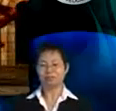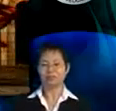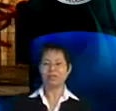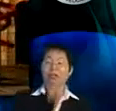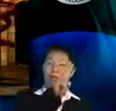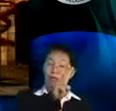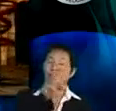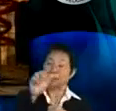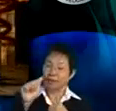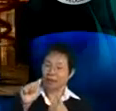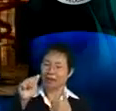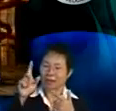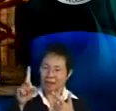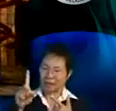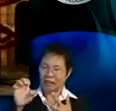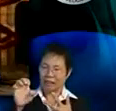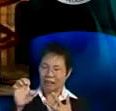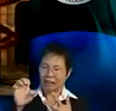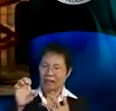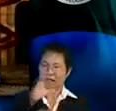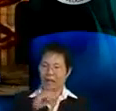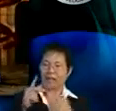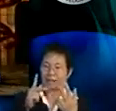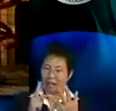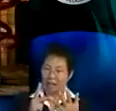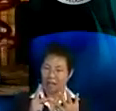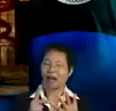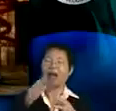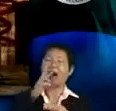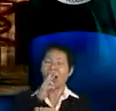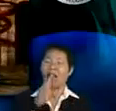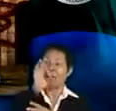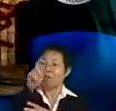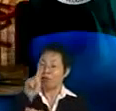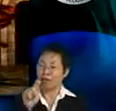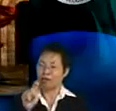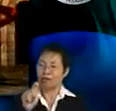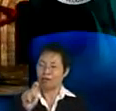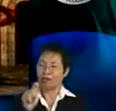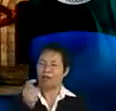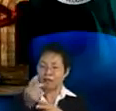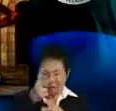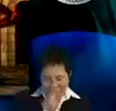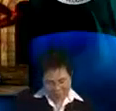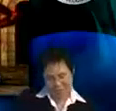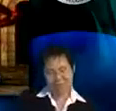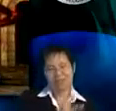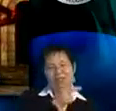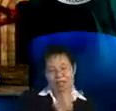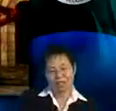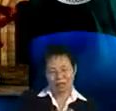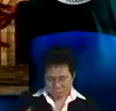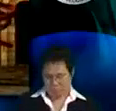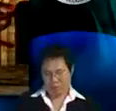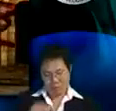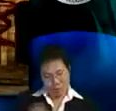Vitamin A, D, E, and K are fat-soluble and can be stored in the fats of the